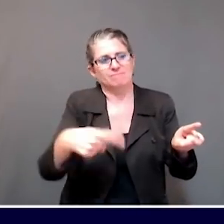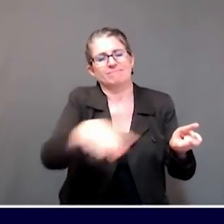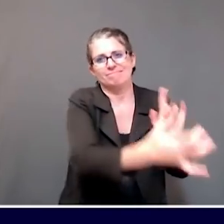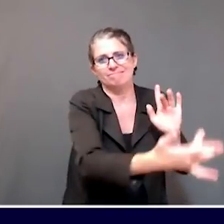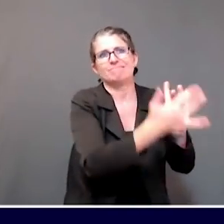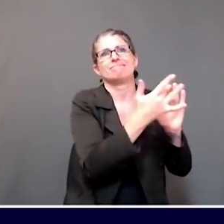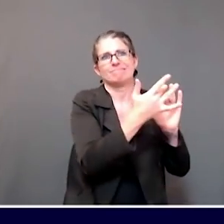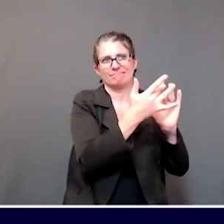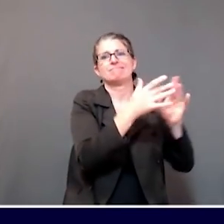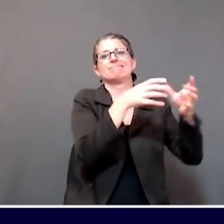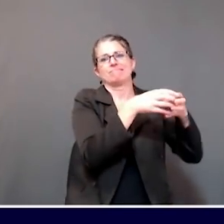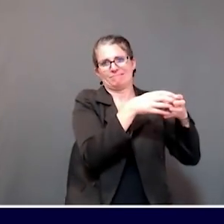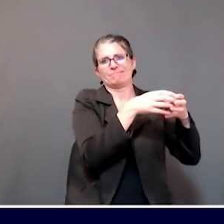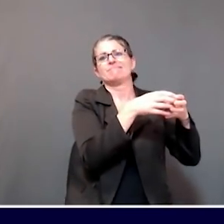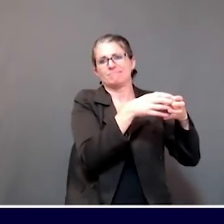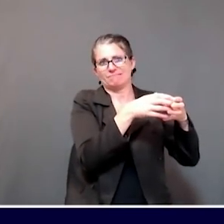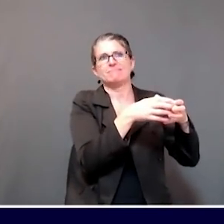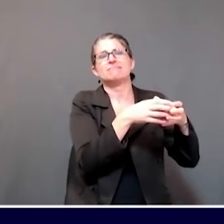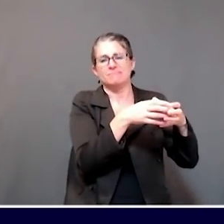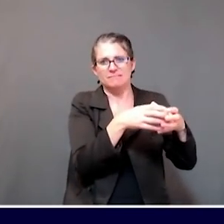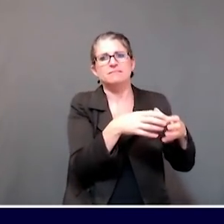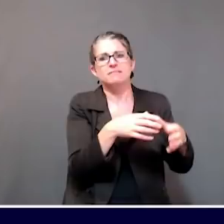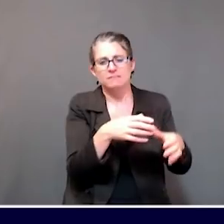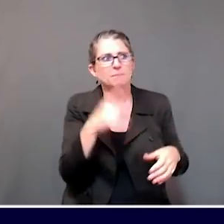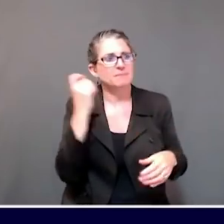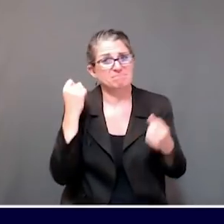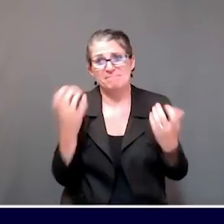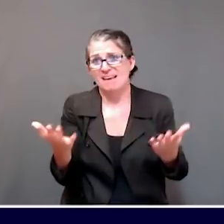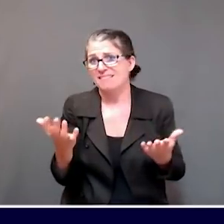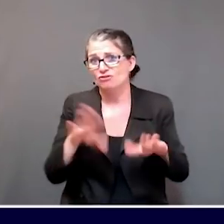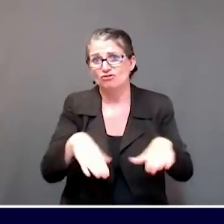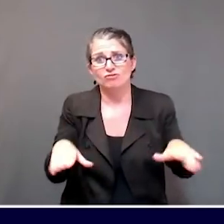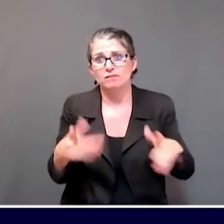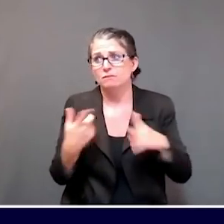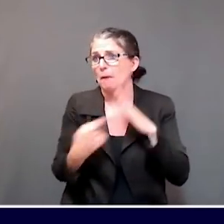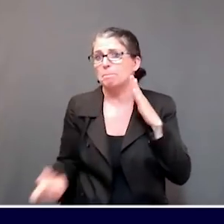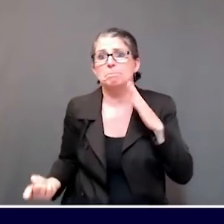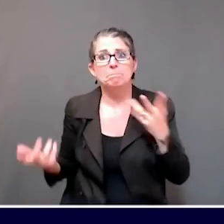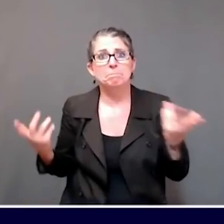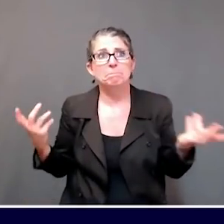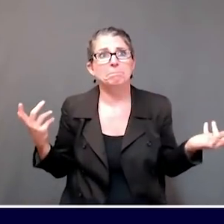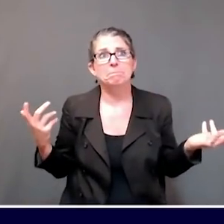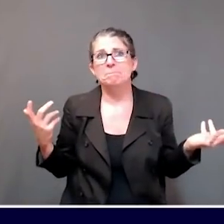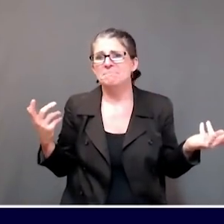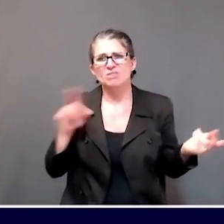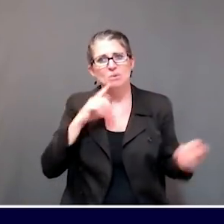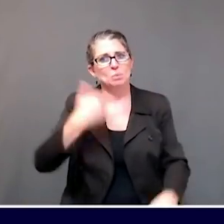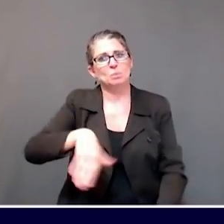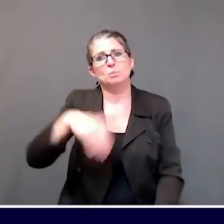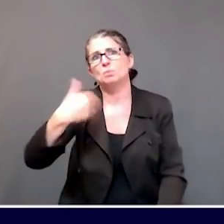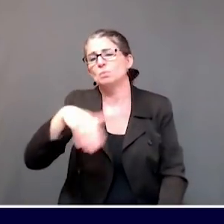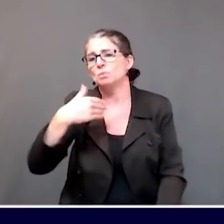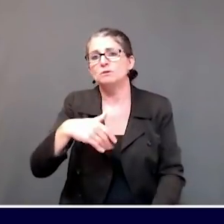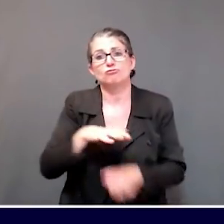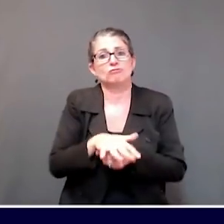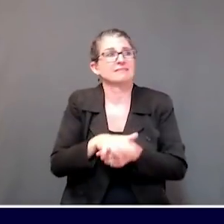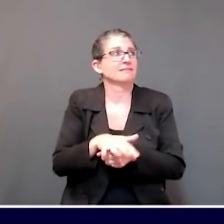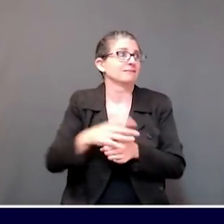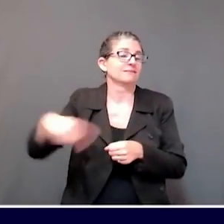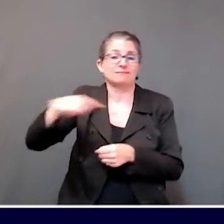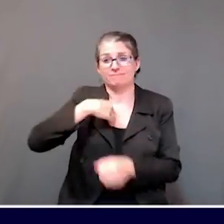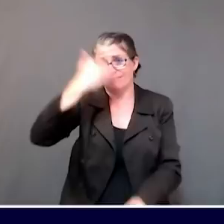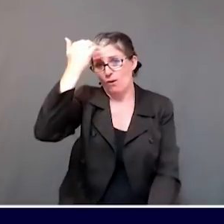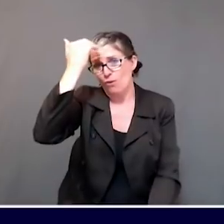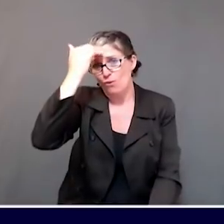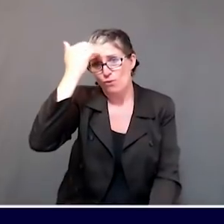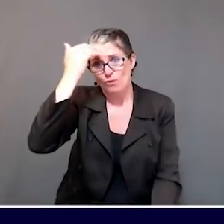practices, because we care passionately about making sure, especially at this time of stress, people who need behavioral health get it. Do you see the